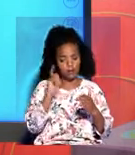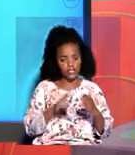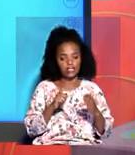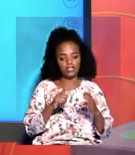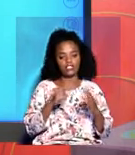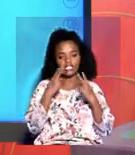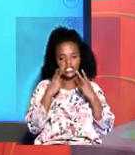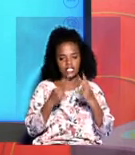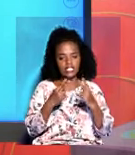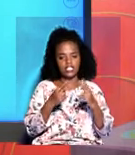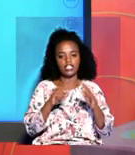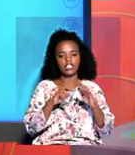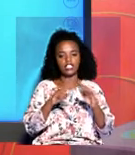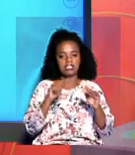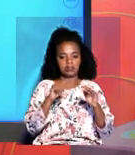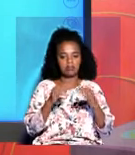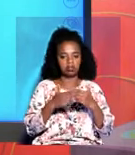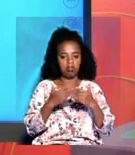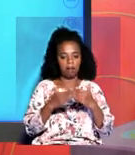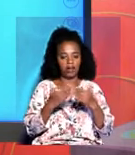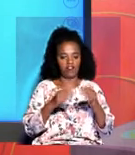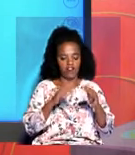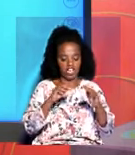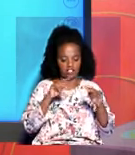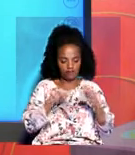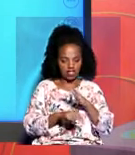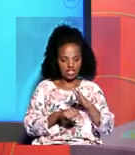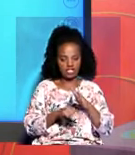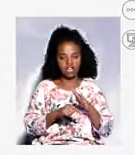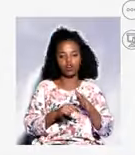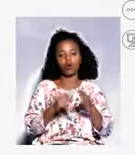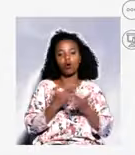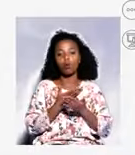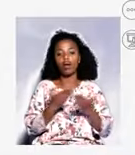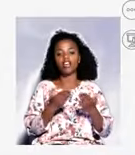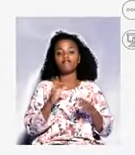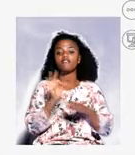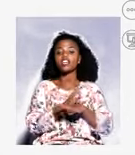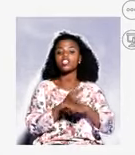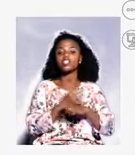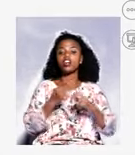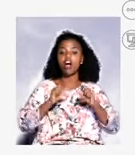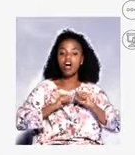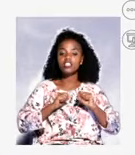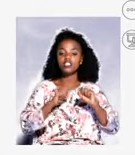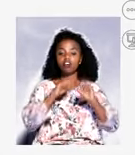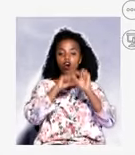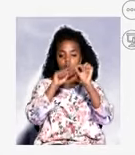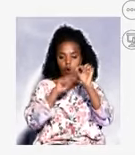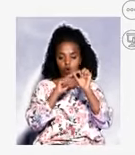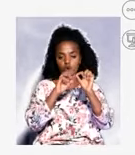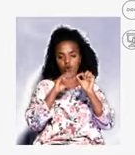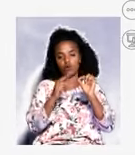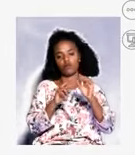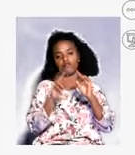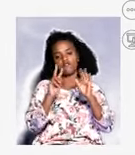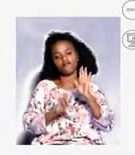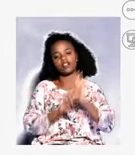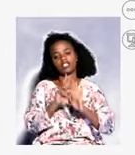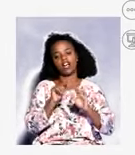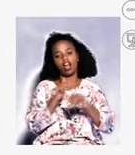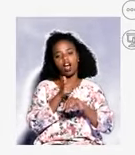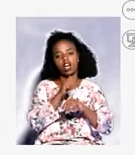further simplify this to decide whether this one is the function has a whole or a vertical asymptote at this